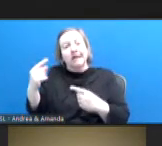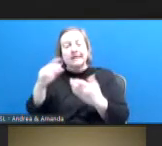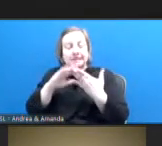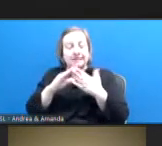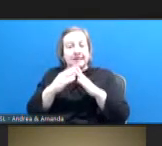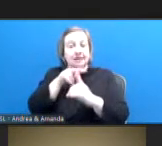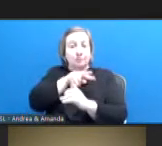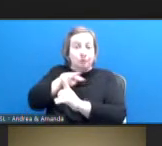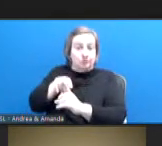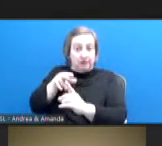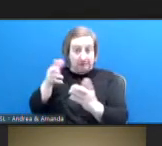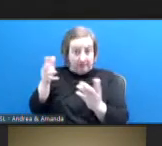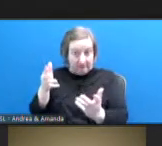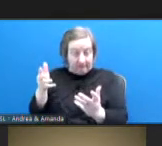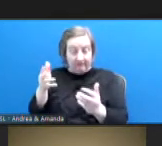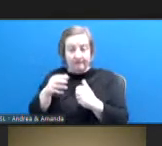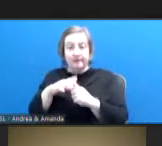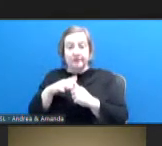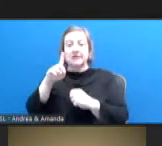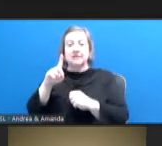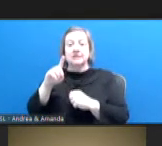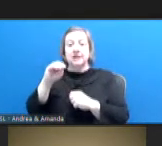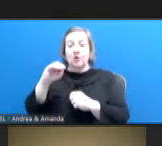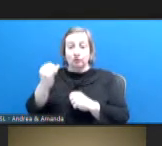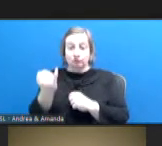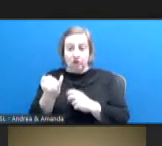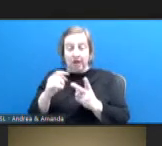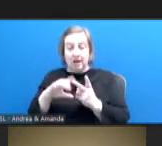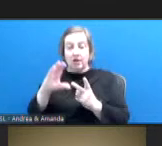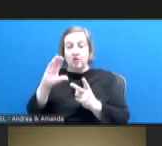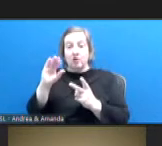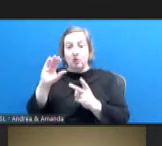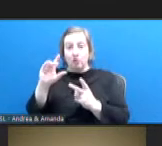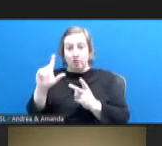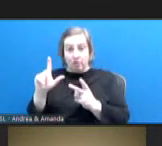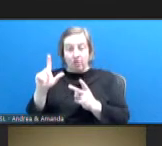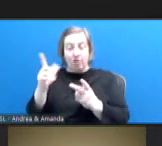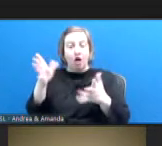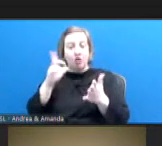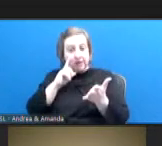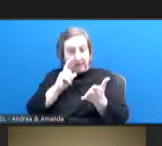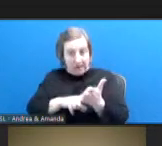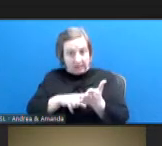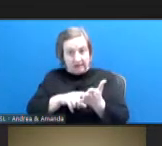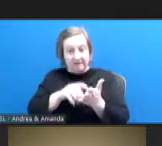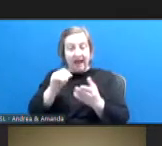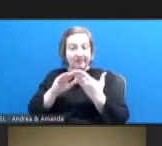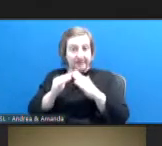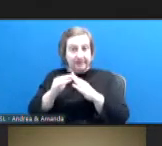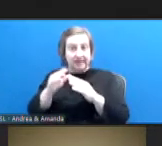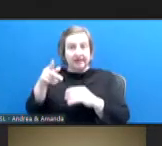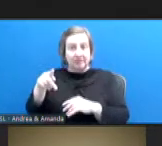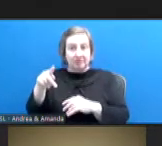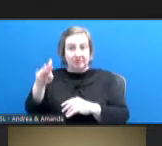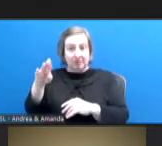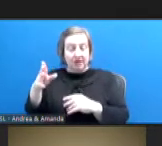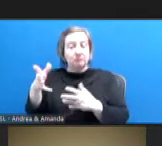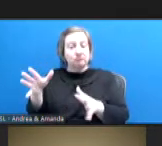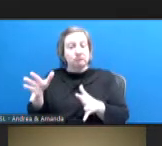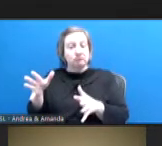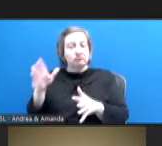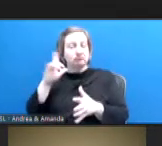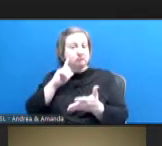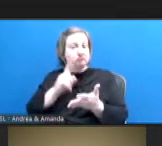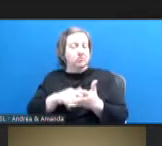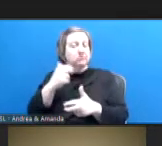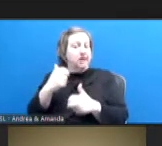position was that DOJ and COCL had already identified, and the city and PPB, there had been issues